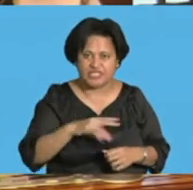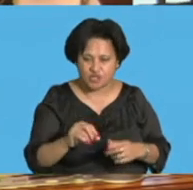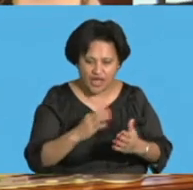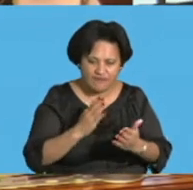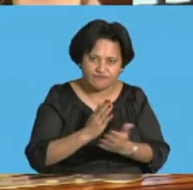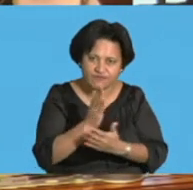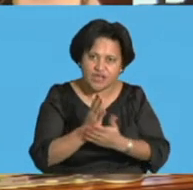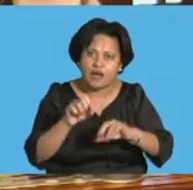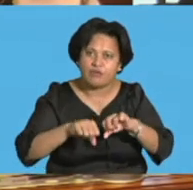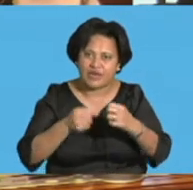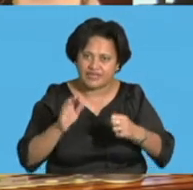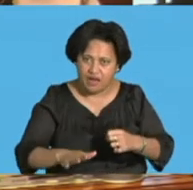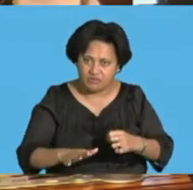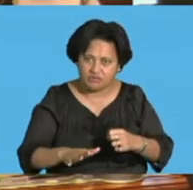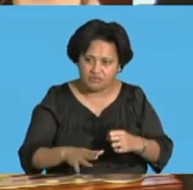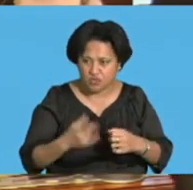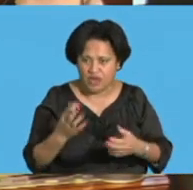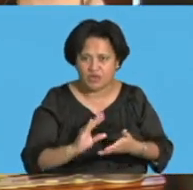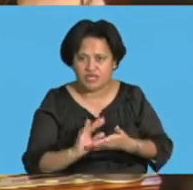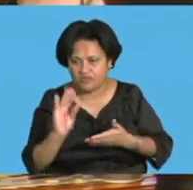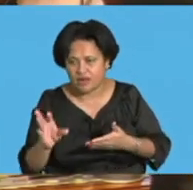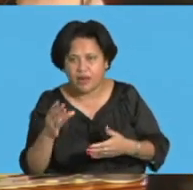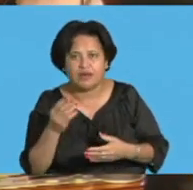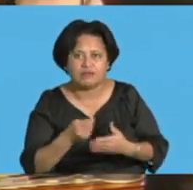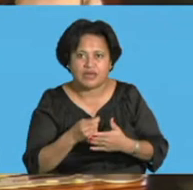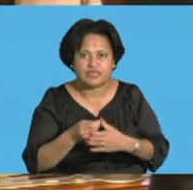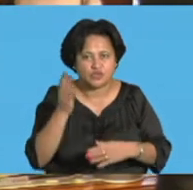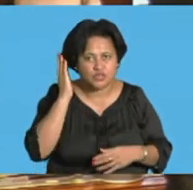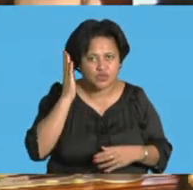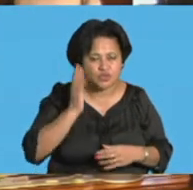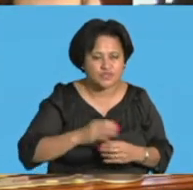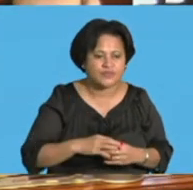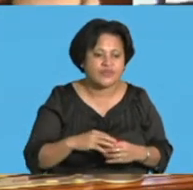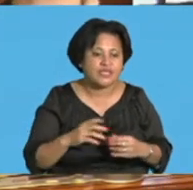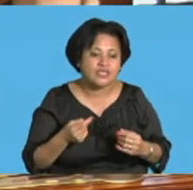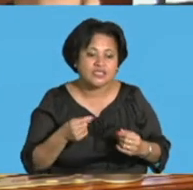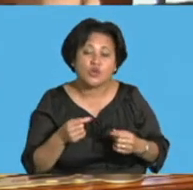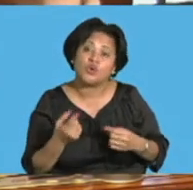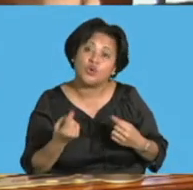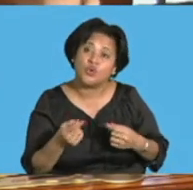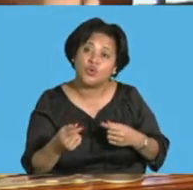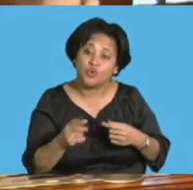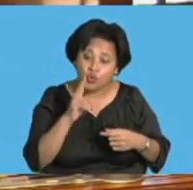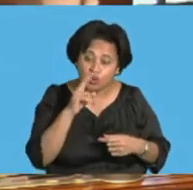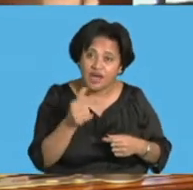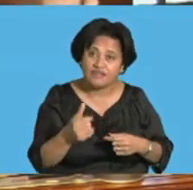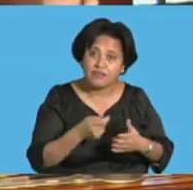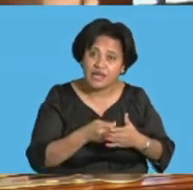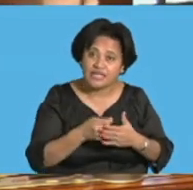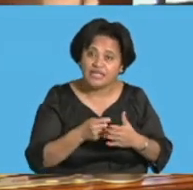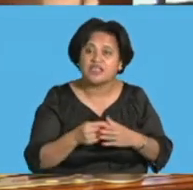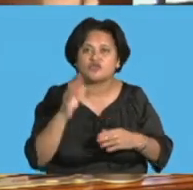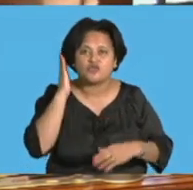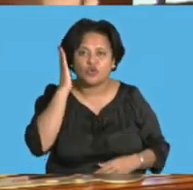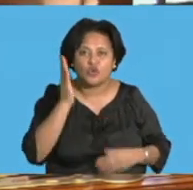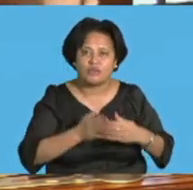schools and aim to achieve the economies of scale in larger schools. This is largely managed by School Management Committee and the head of the school.